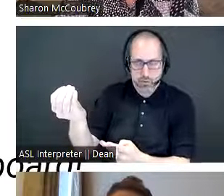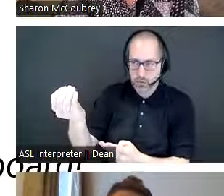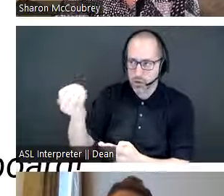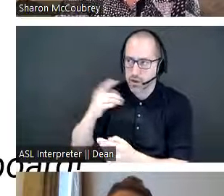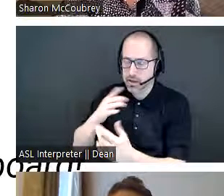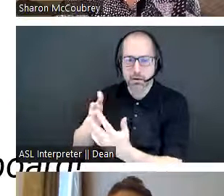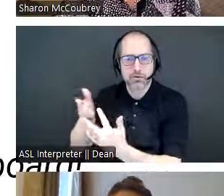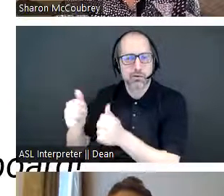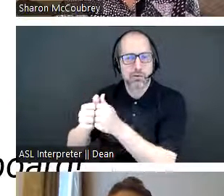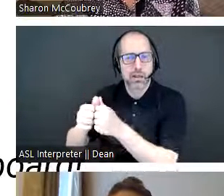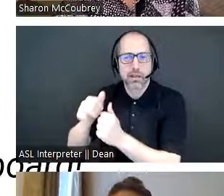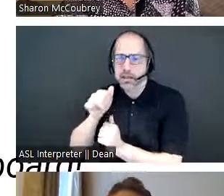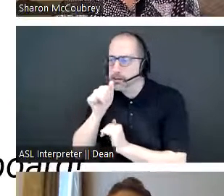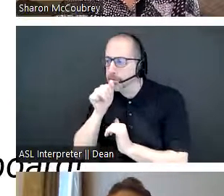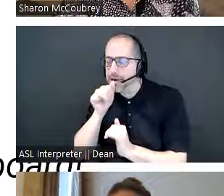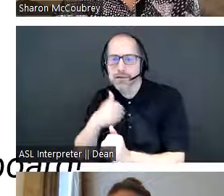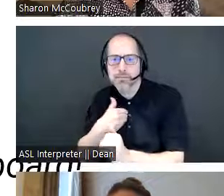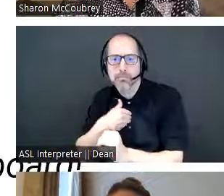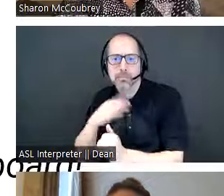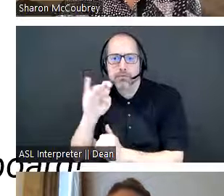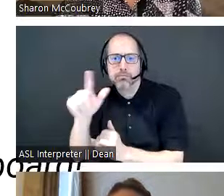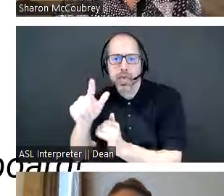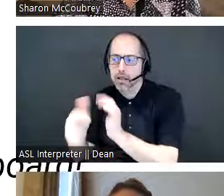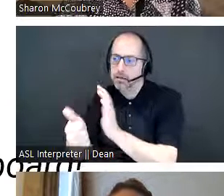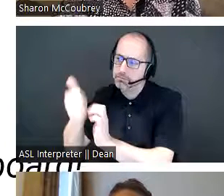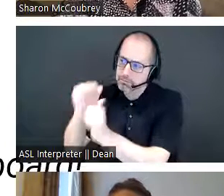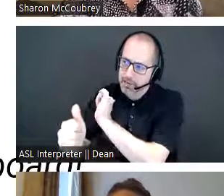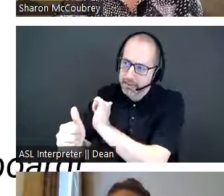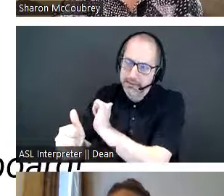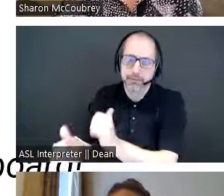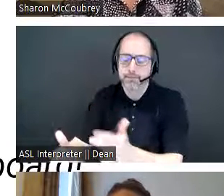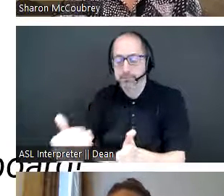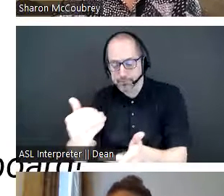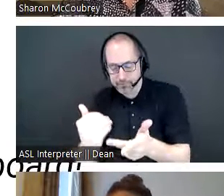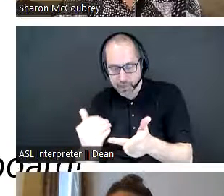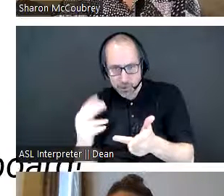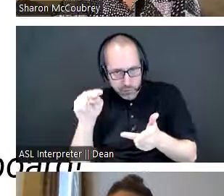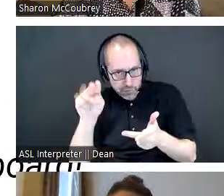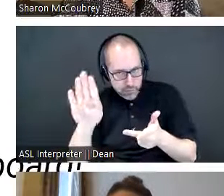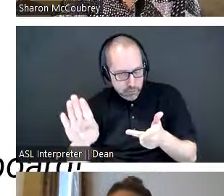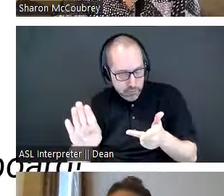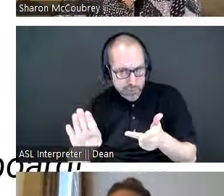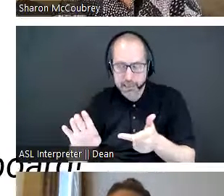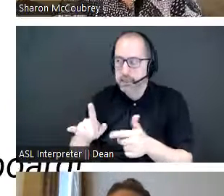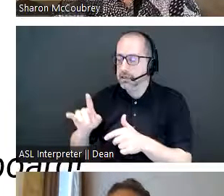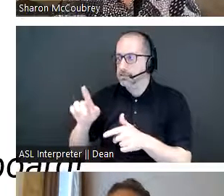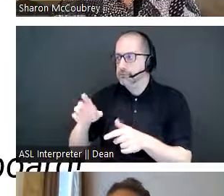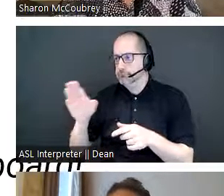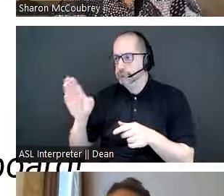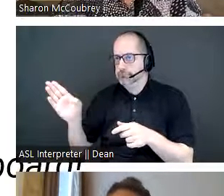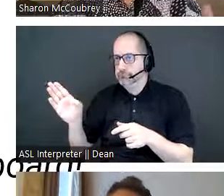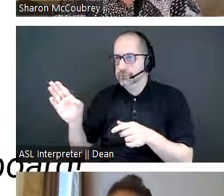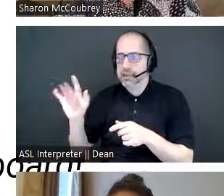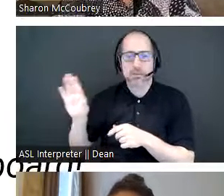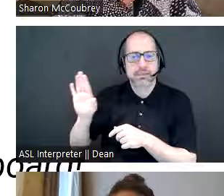through a private members bill. And then New Brunswick was third, and that was achieved partly through the